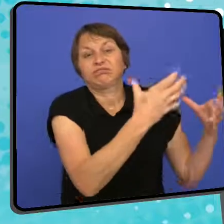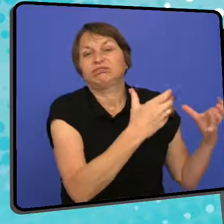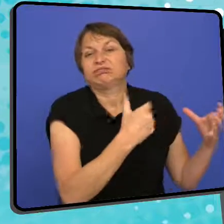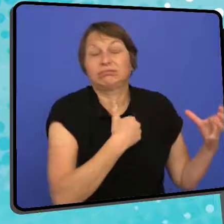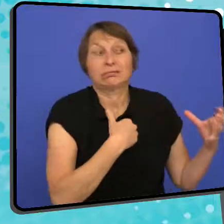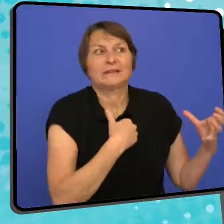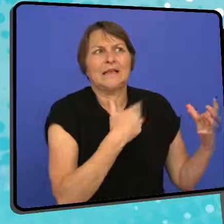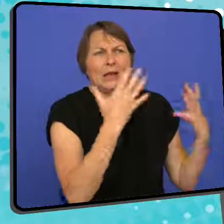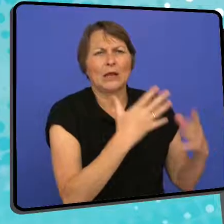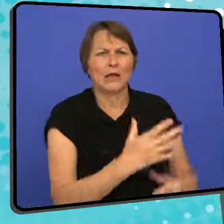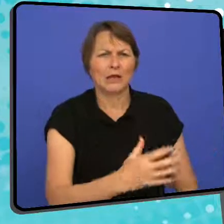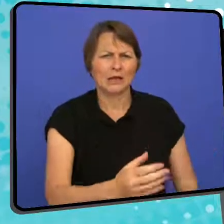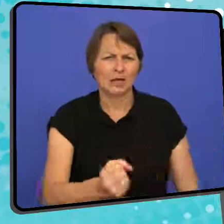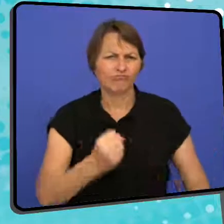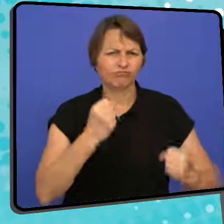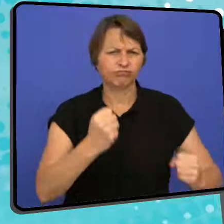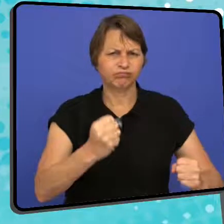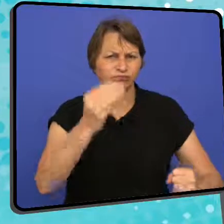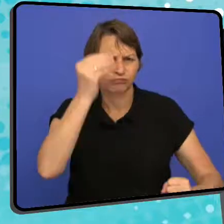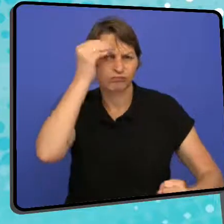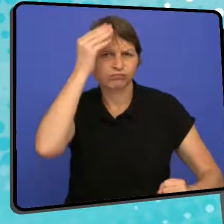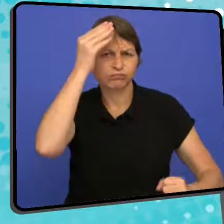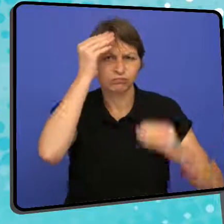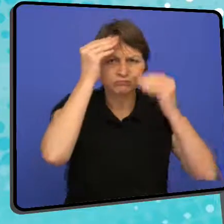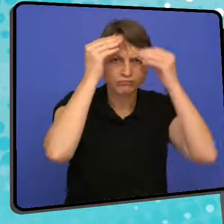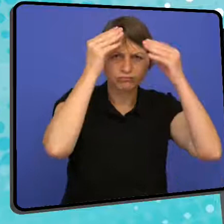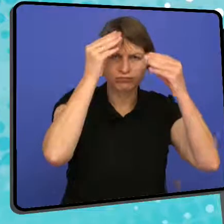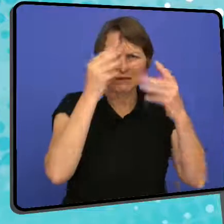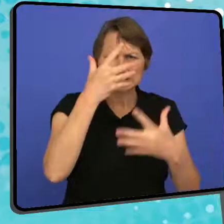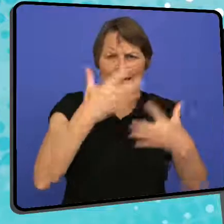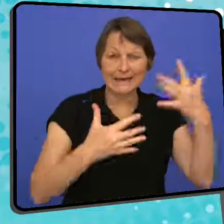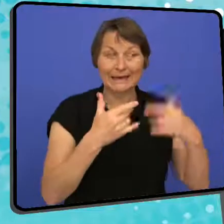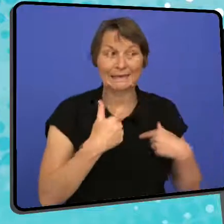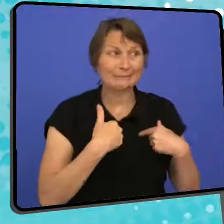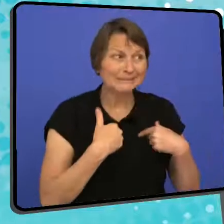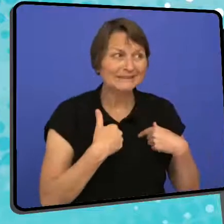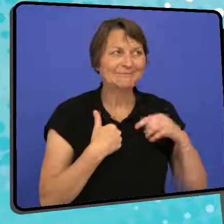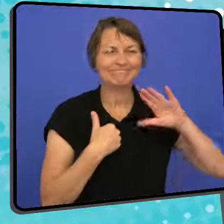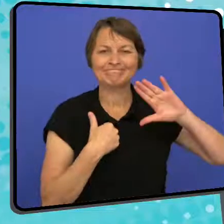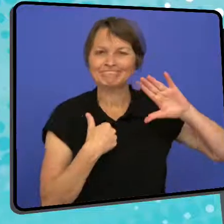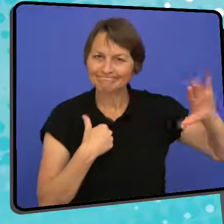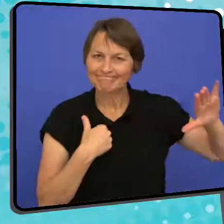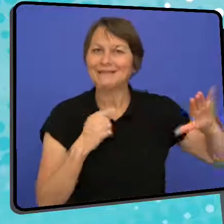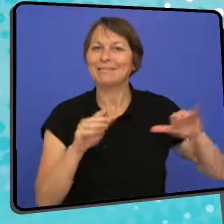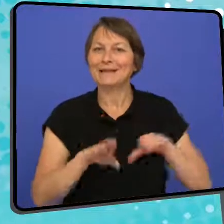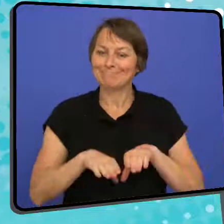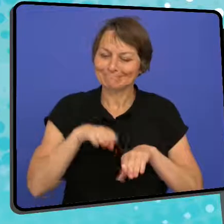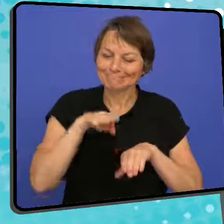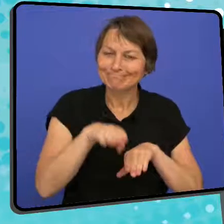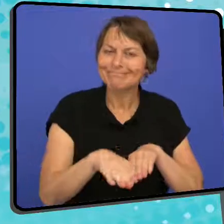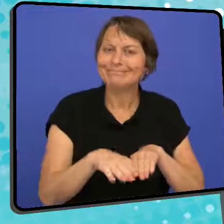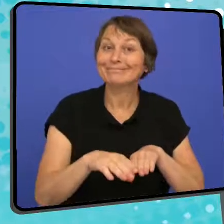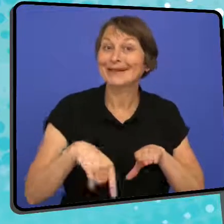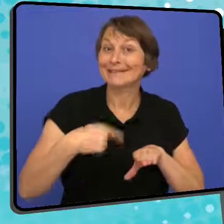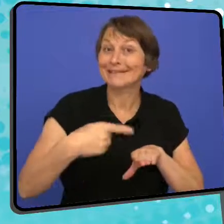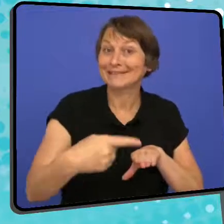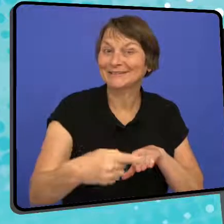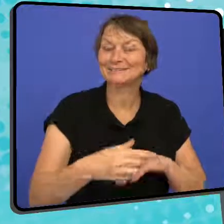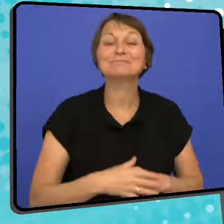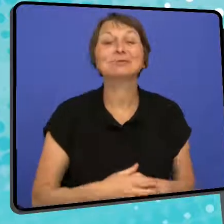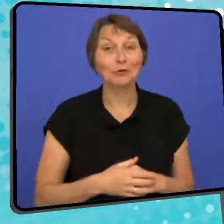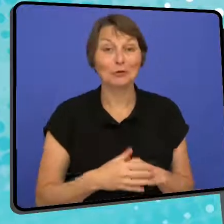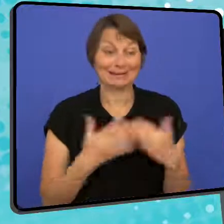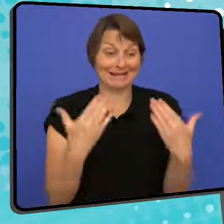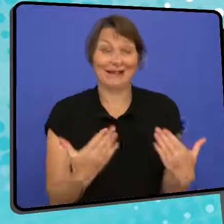savvy. But I wanted to make a next step. And so that's how I ended up in my